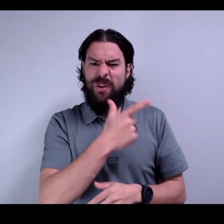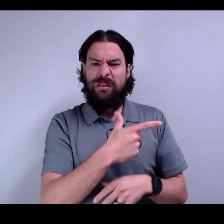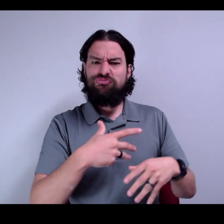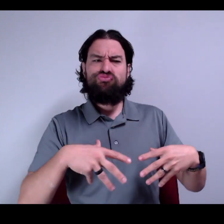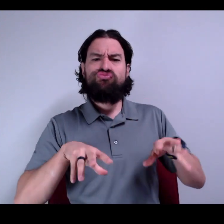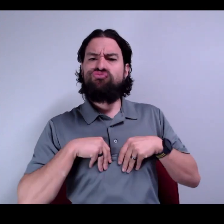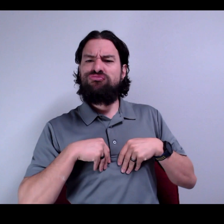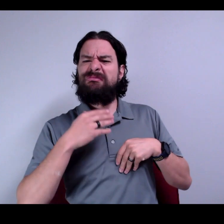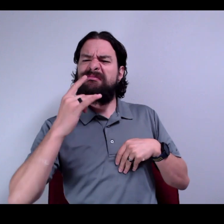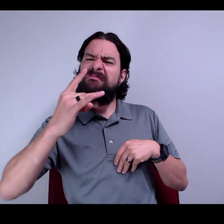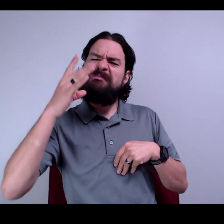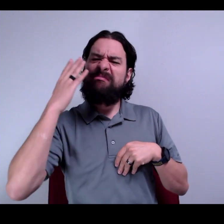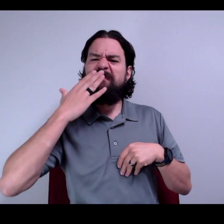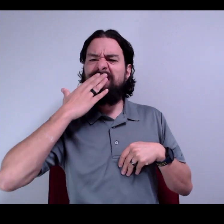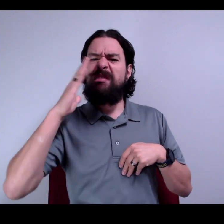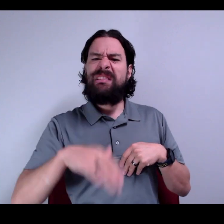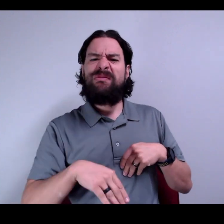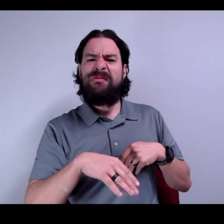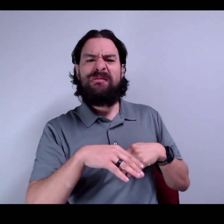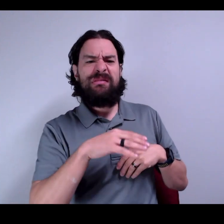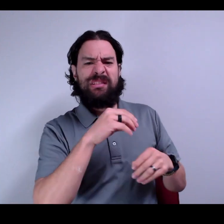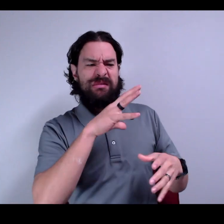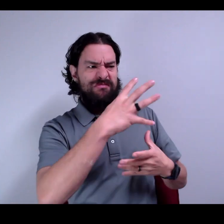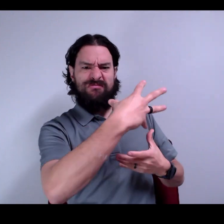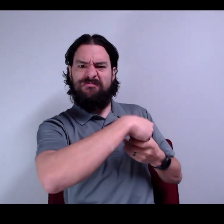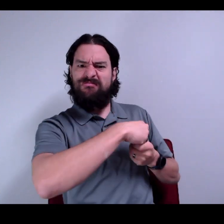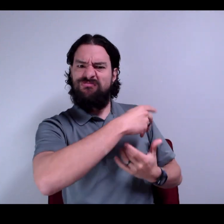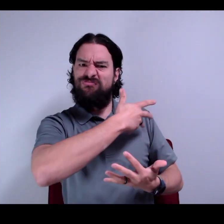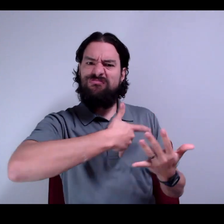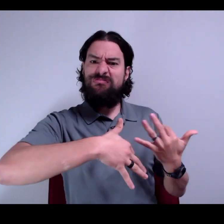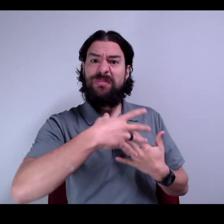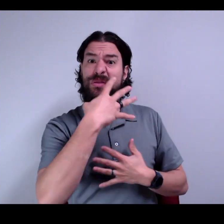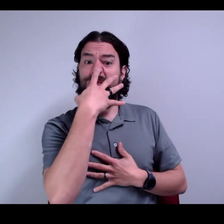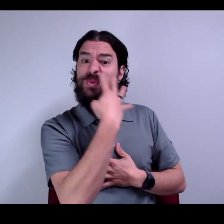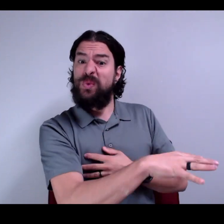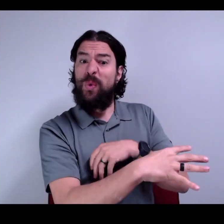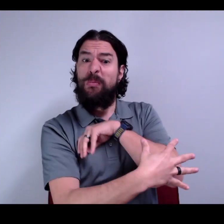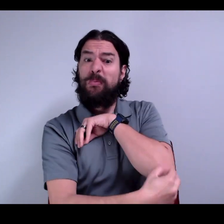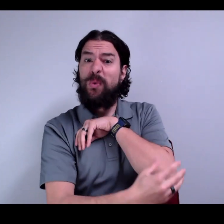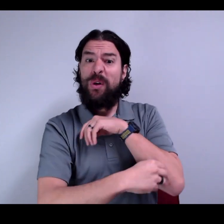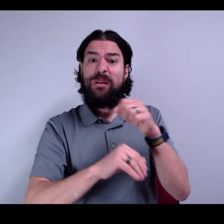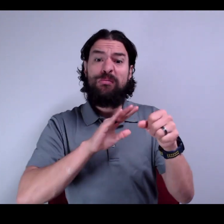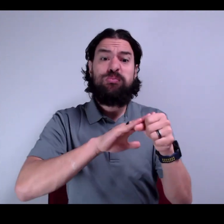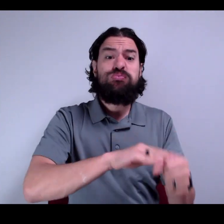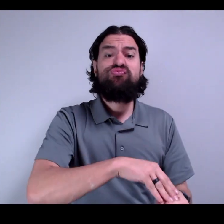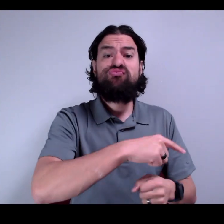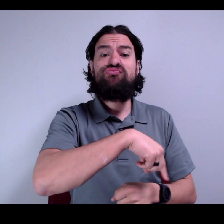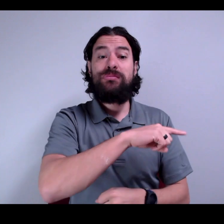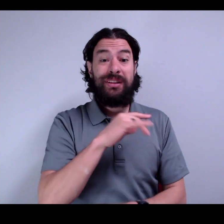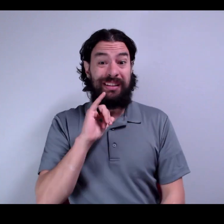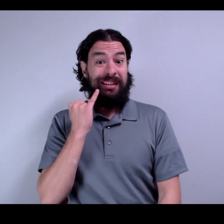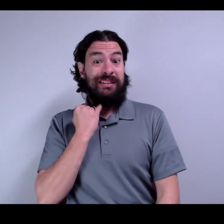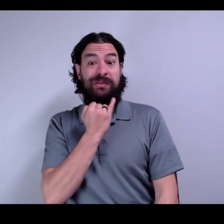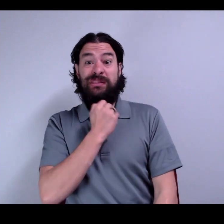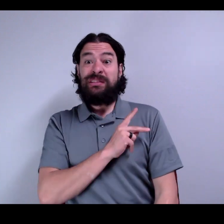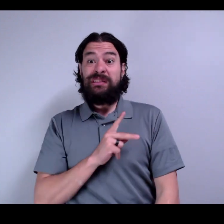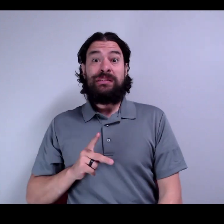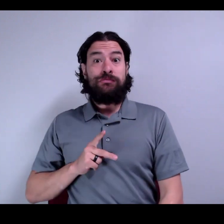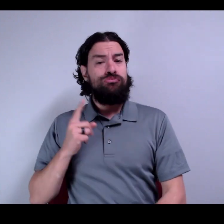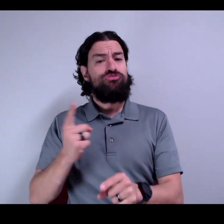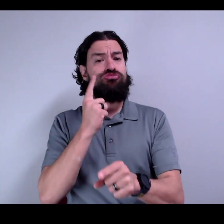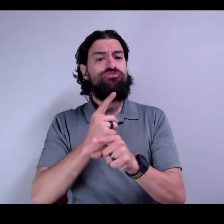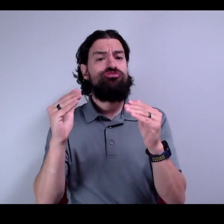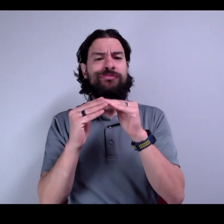because they were also allowing great evil in their midst, ignoring the poor and the oppressed. Even the Israelite kings were distorting